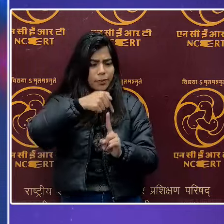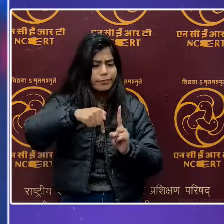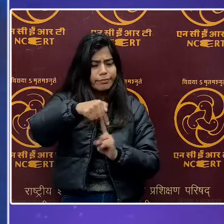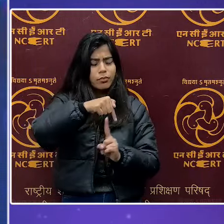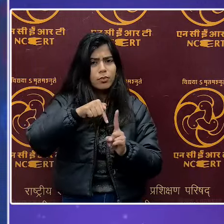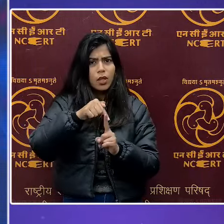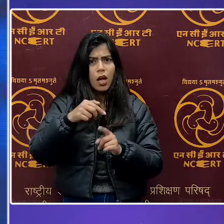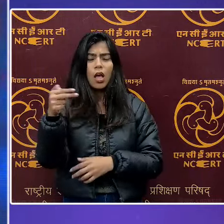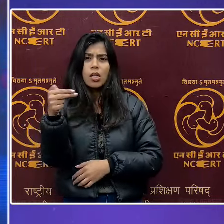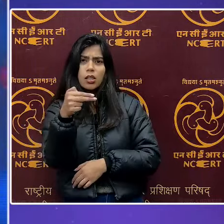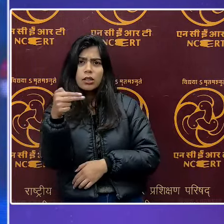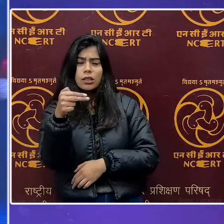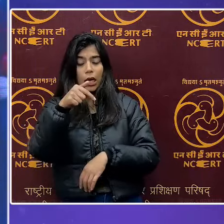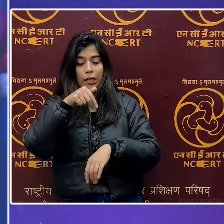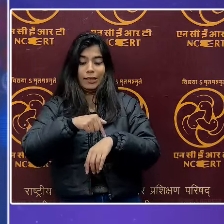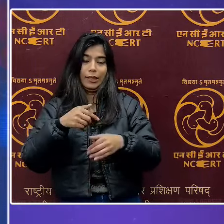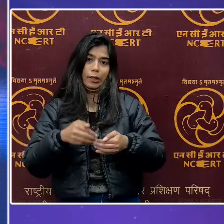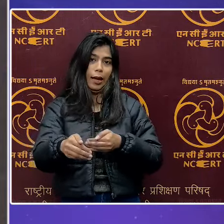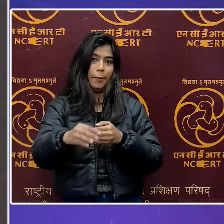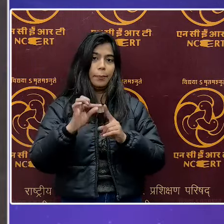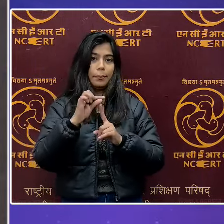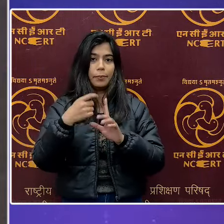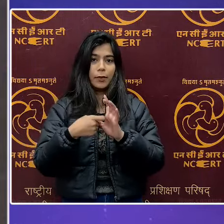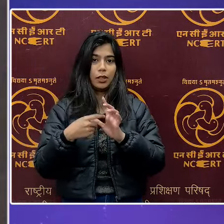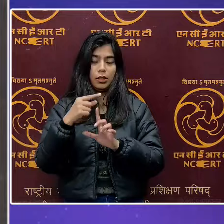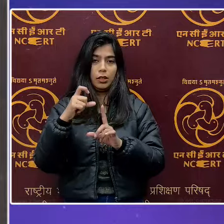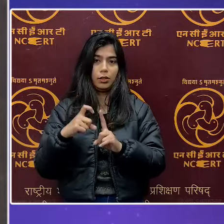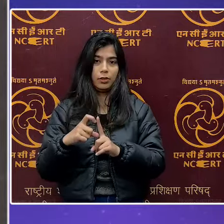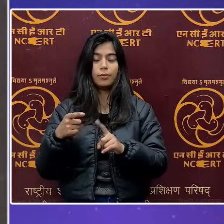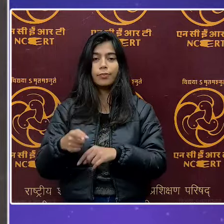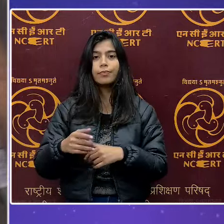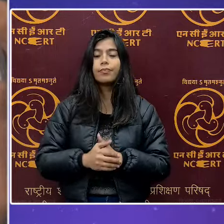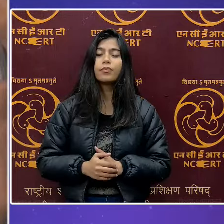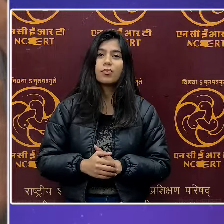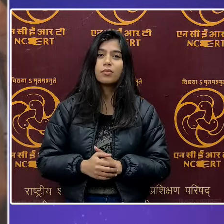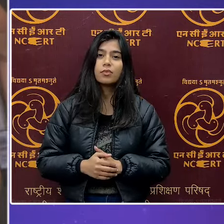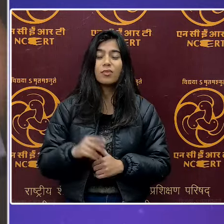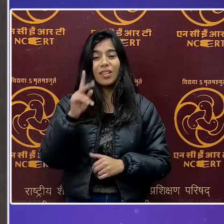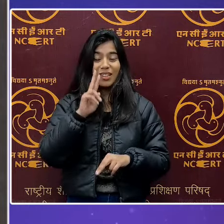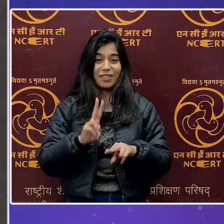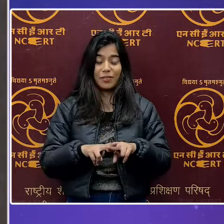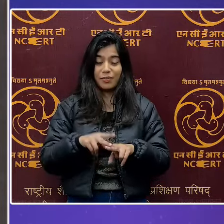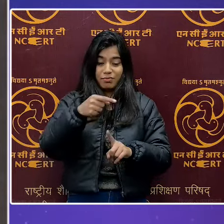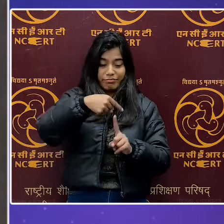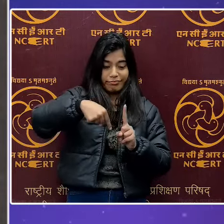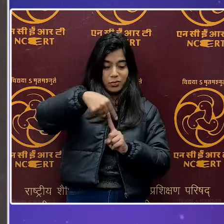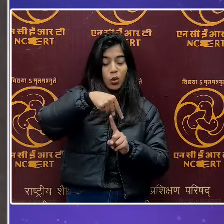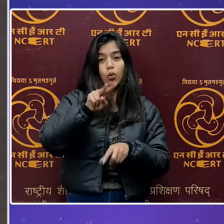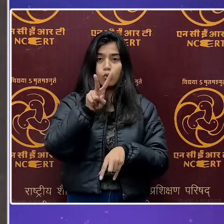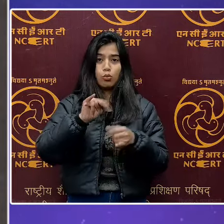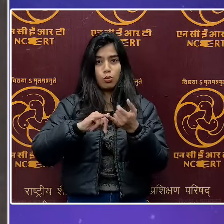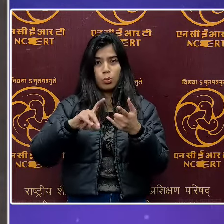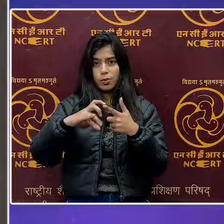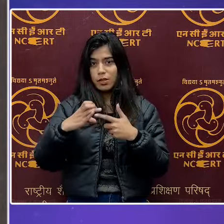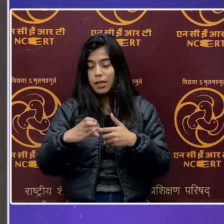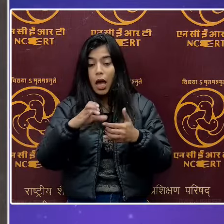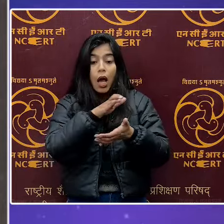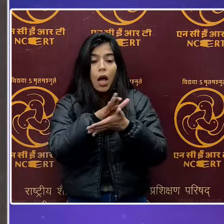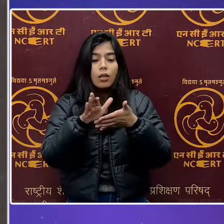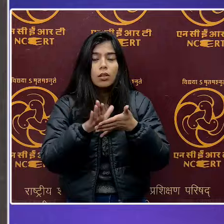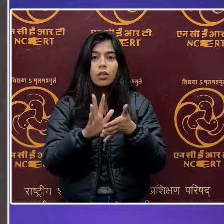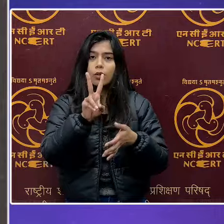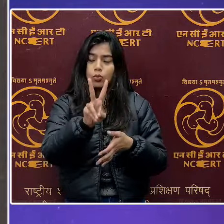is equal to one time period. Okay. One time period, suppose time period is 2 seconds, this particle has completed the circular path